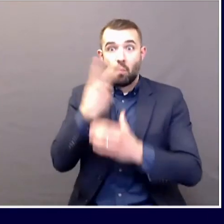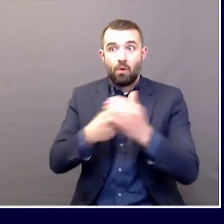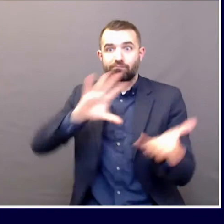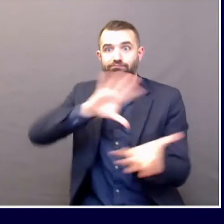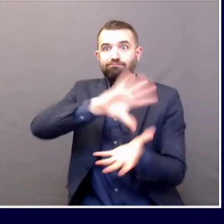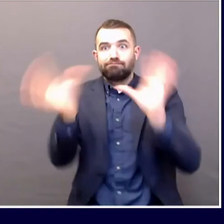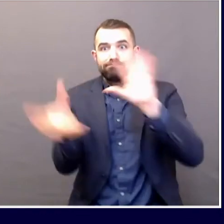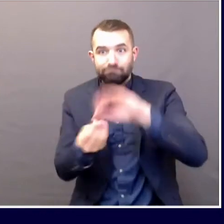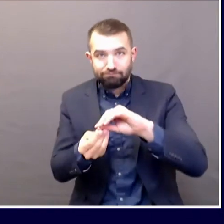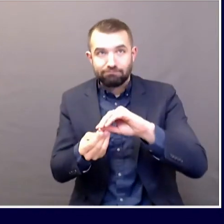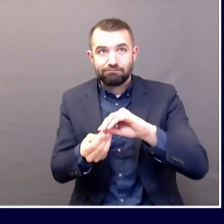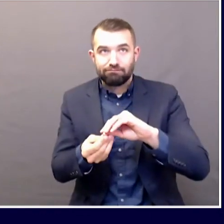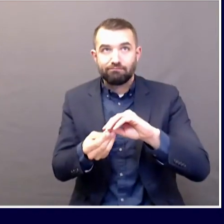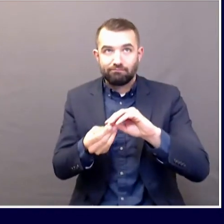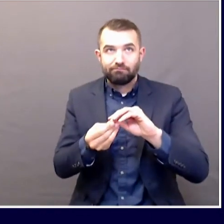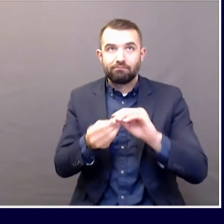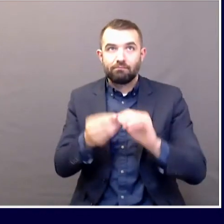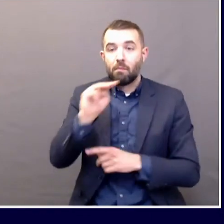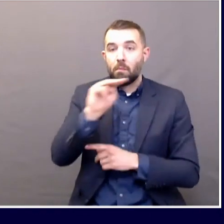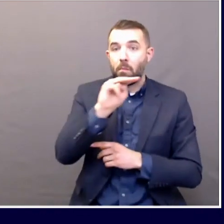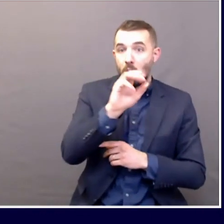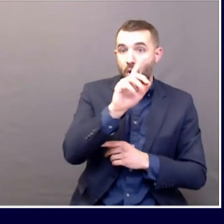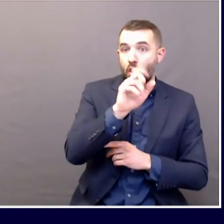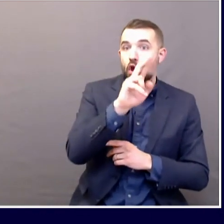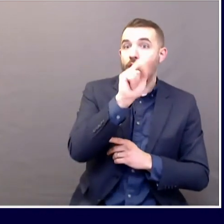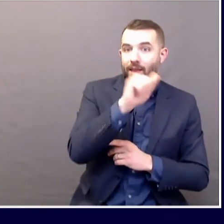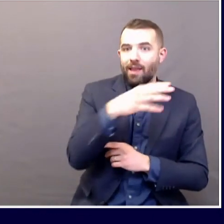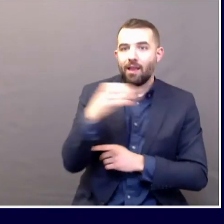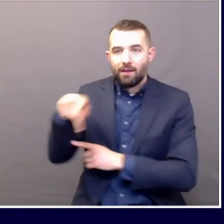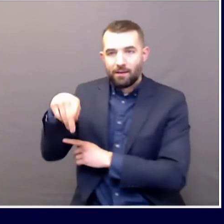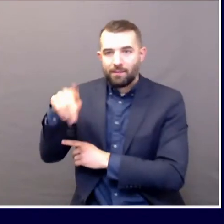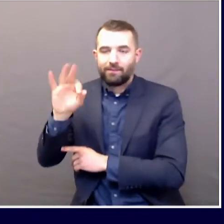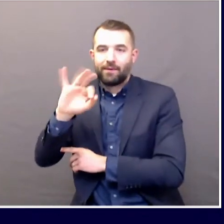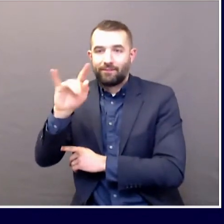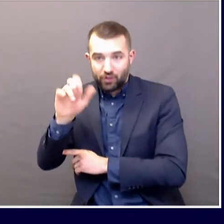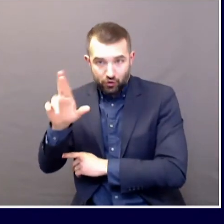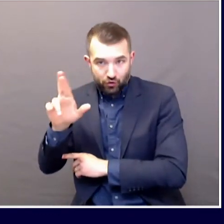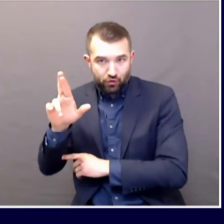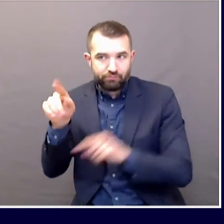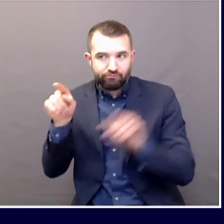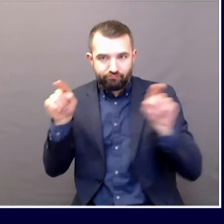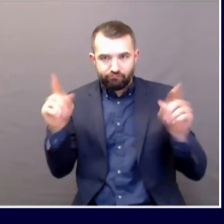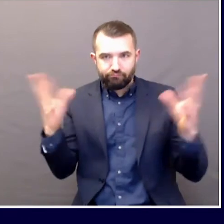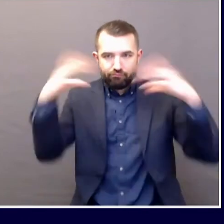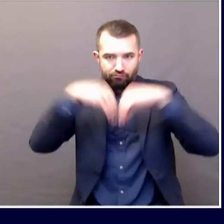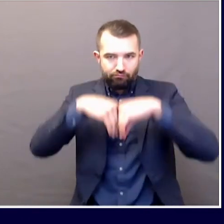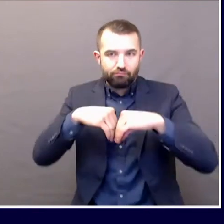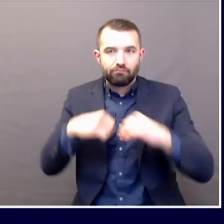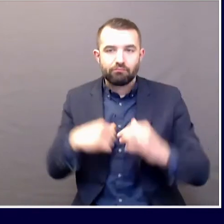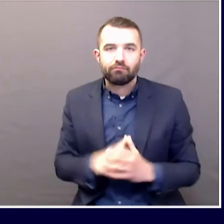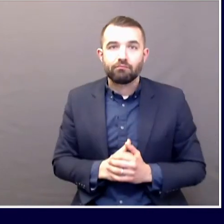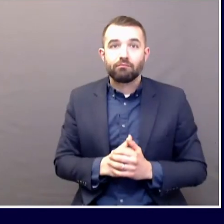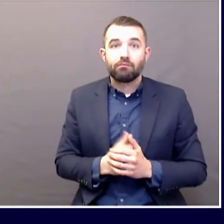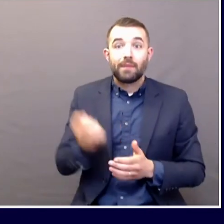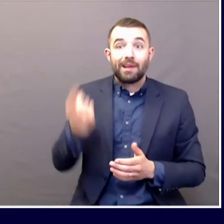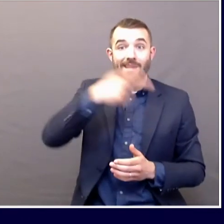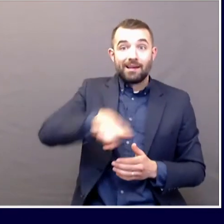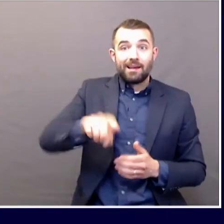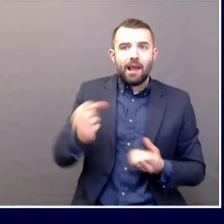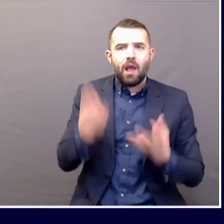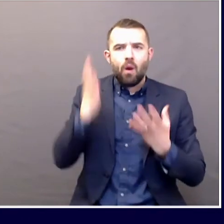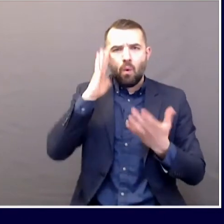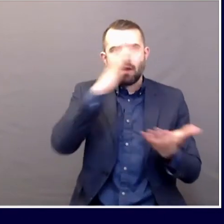also have some updates on what things look like in terms of vaccine supply for next week. We've received